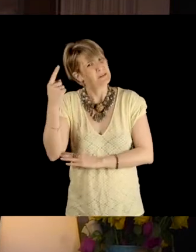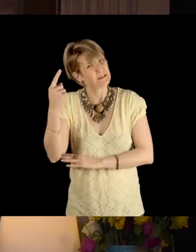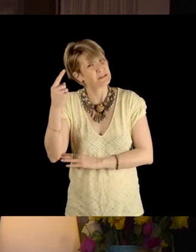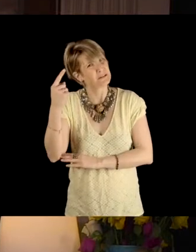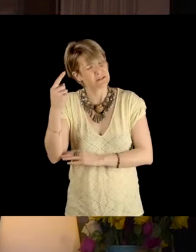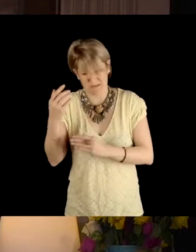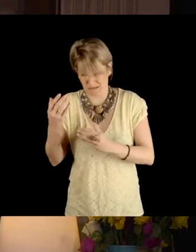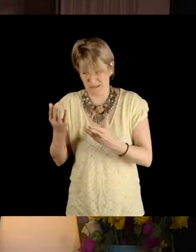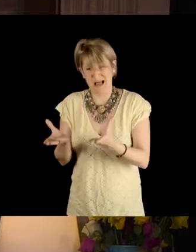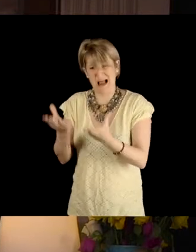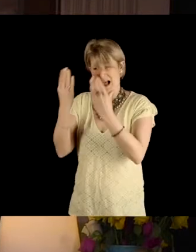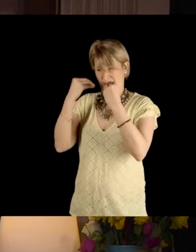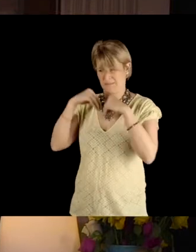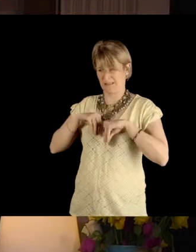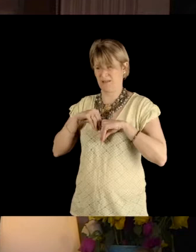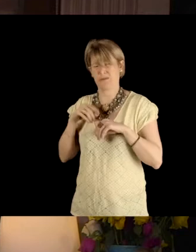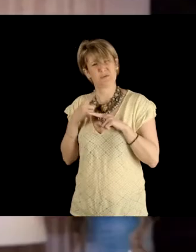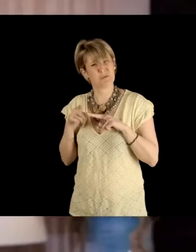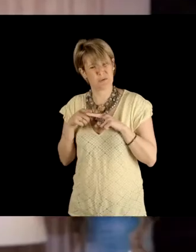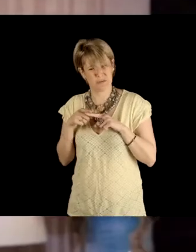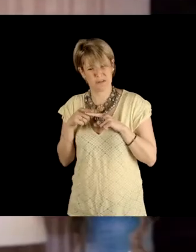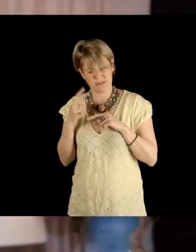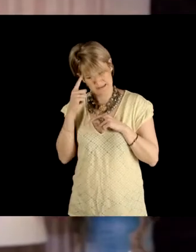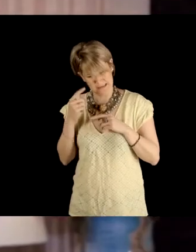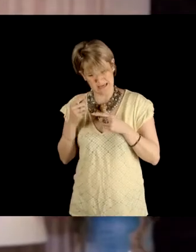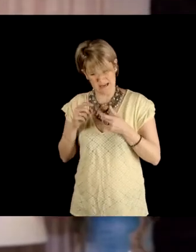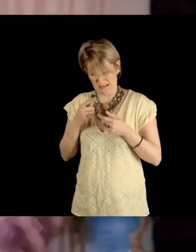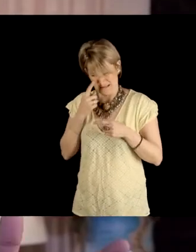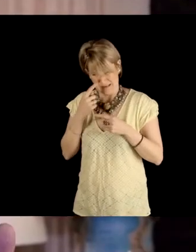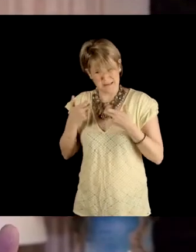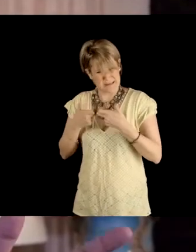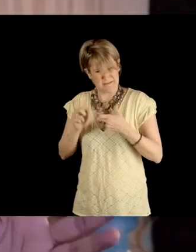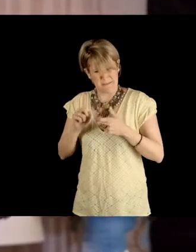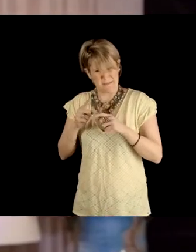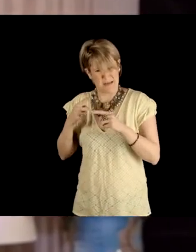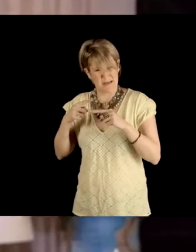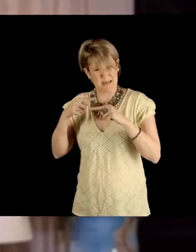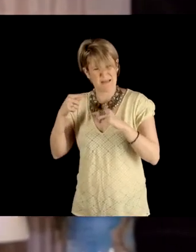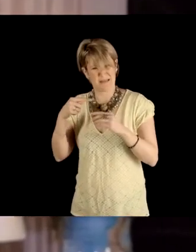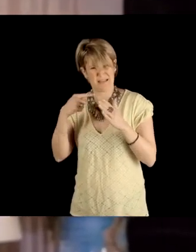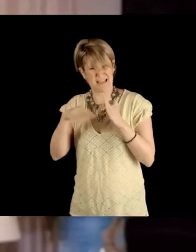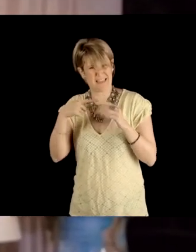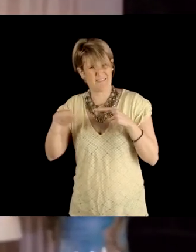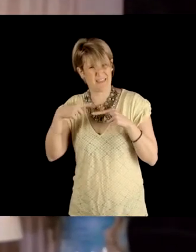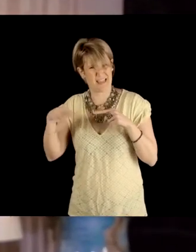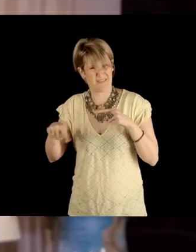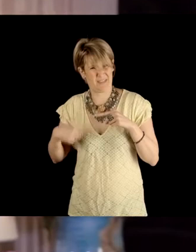of our thoughts, impact of our ideation, or impact of the surrounding, means of our